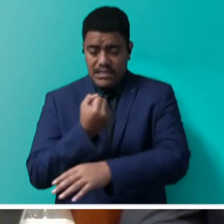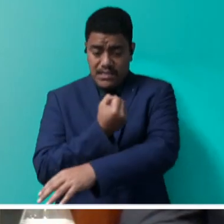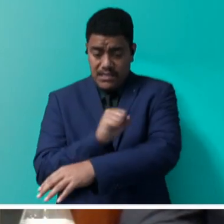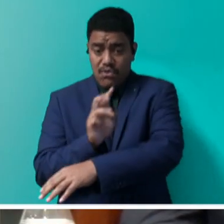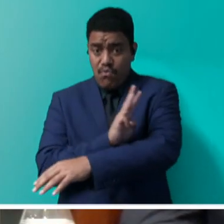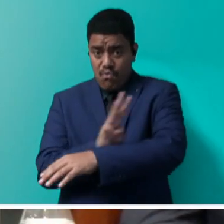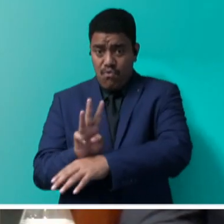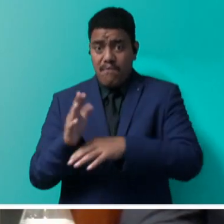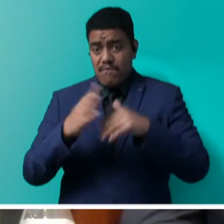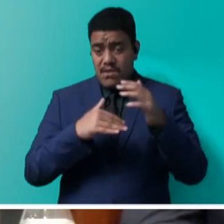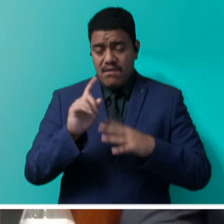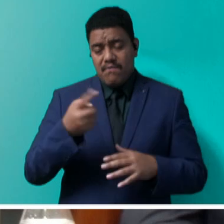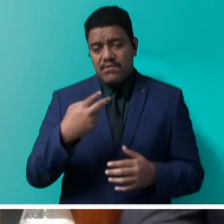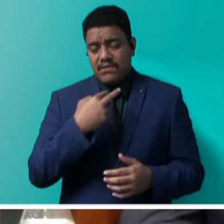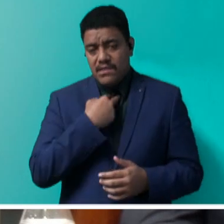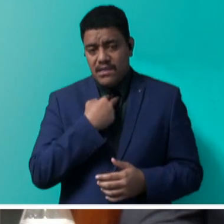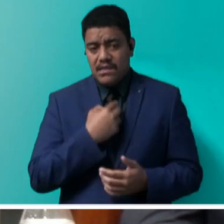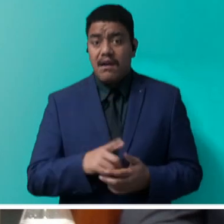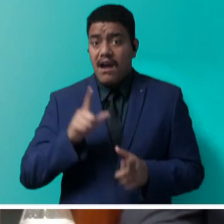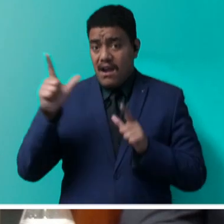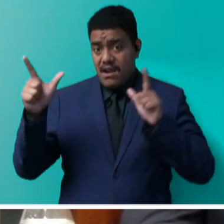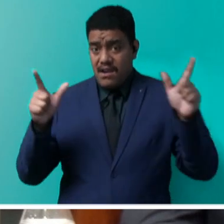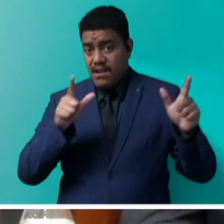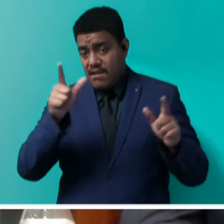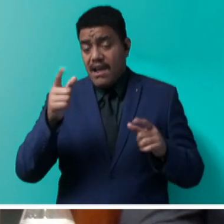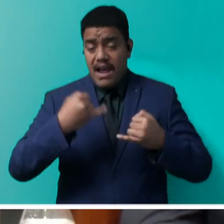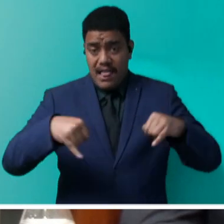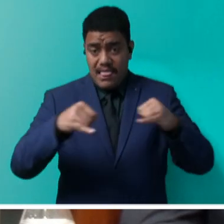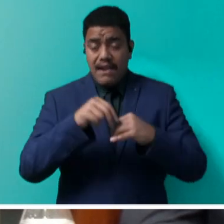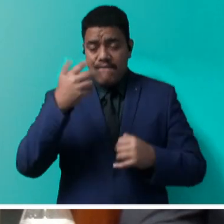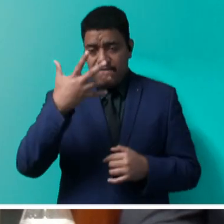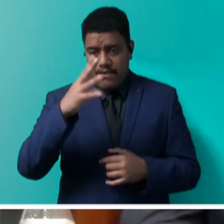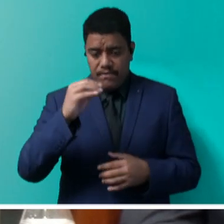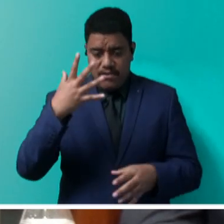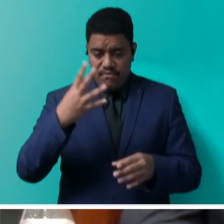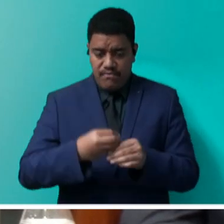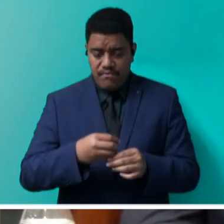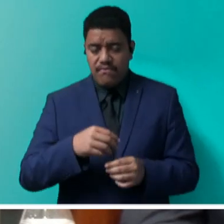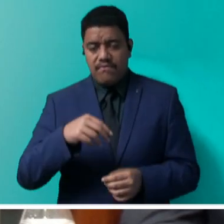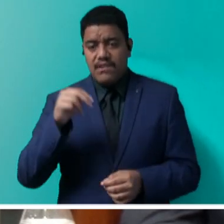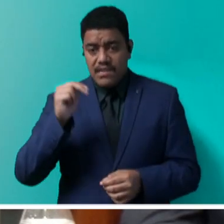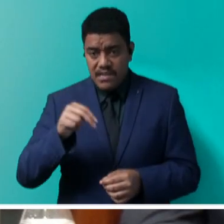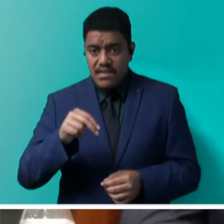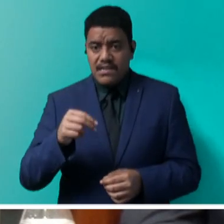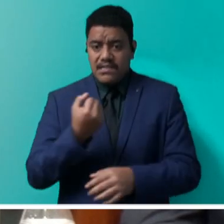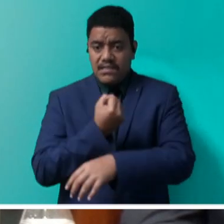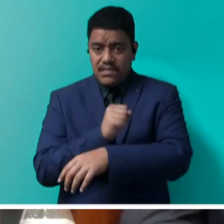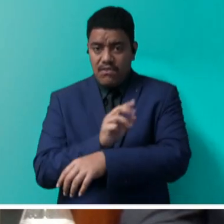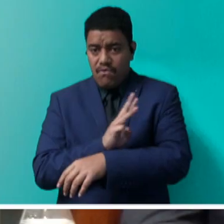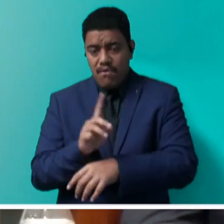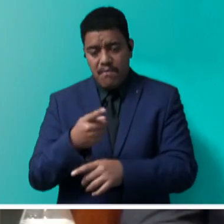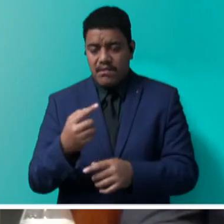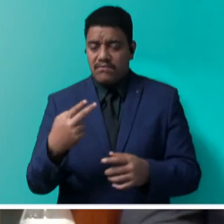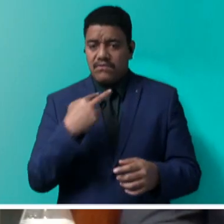and in the Maritime Zone, 50 communities need seawalls but still lack funding. Honorable Speaker, sir, in total across